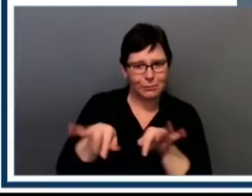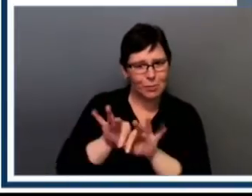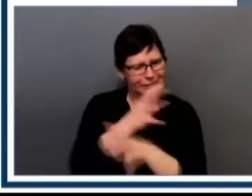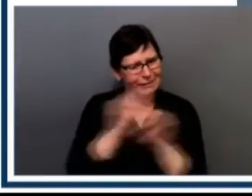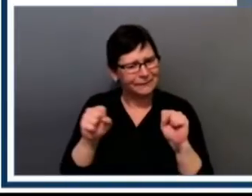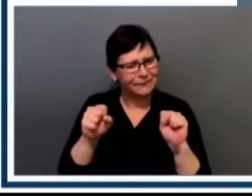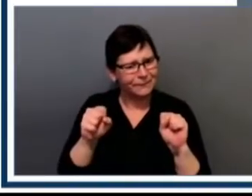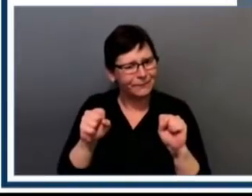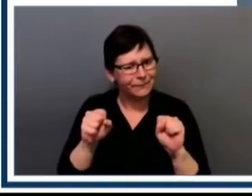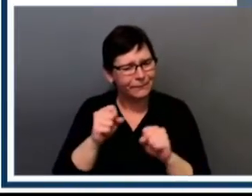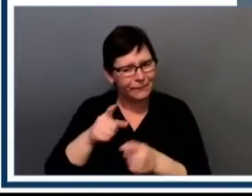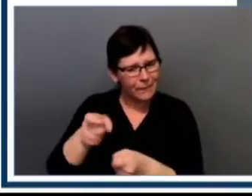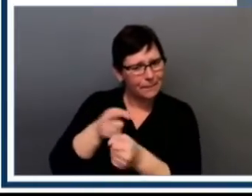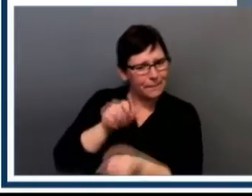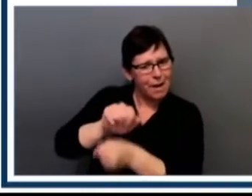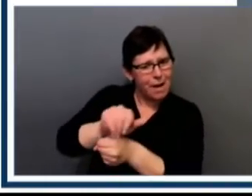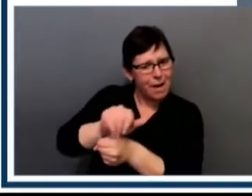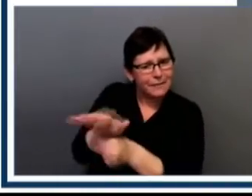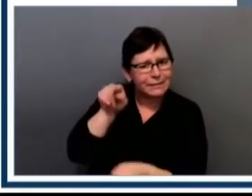Jonathan.